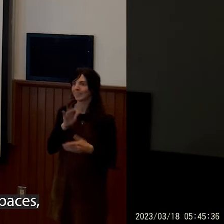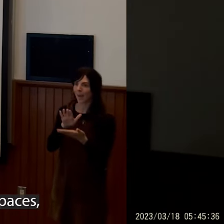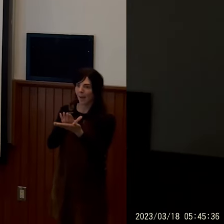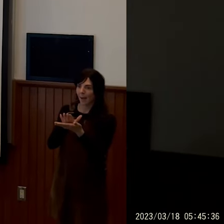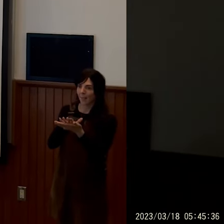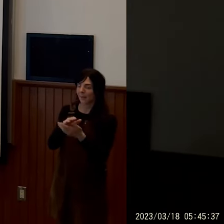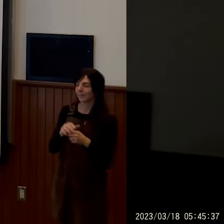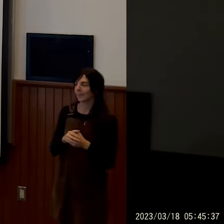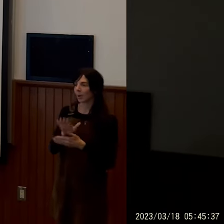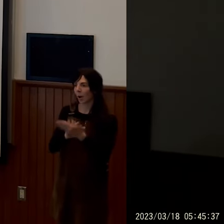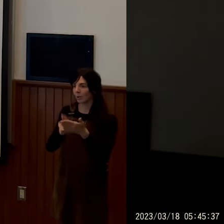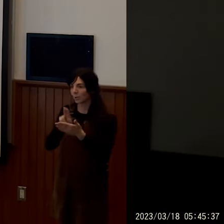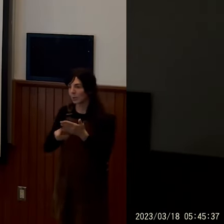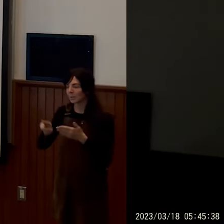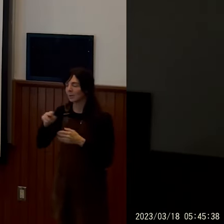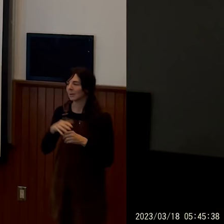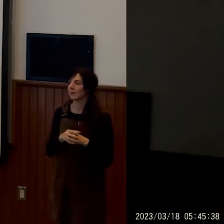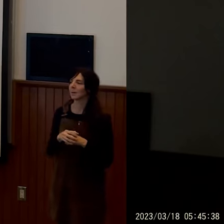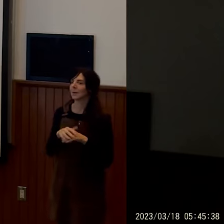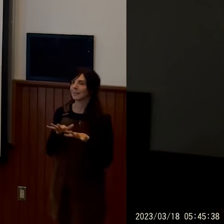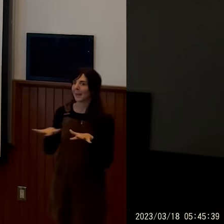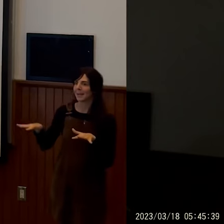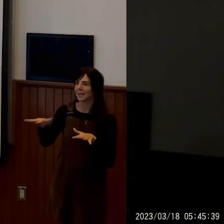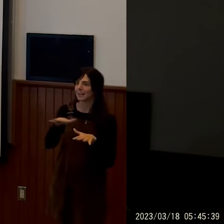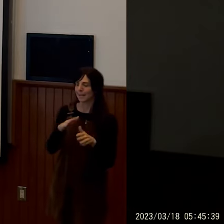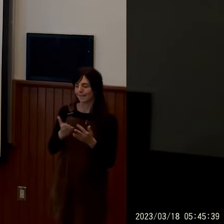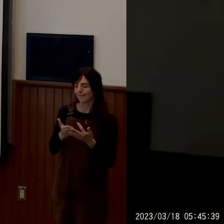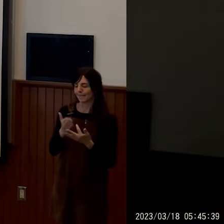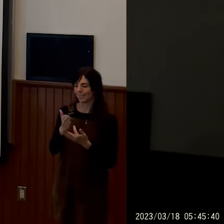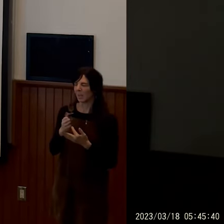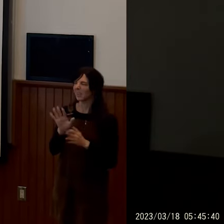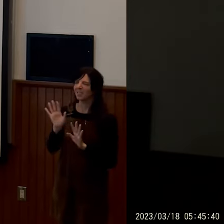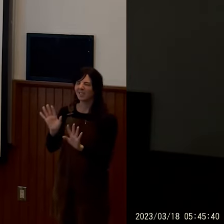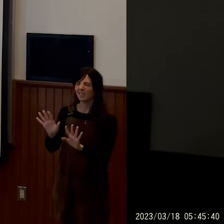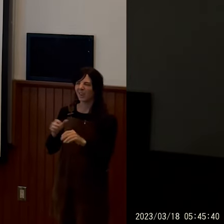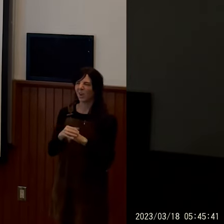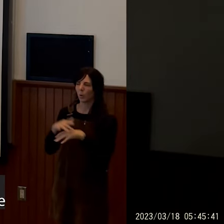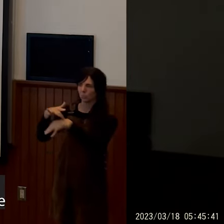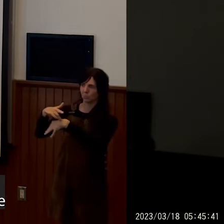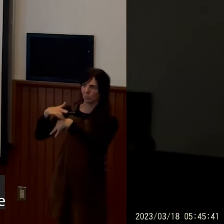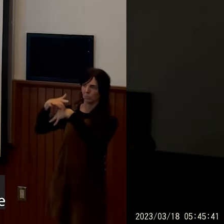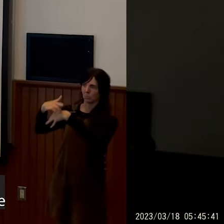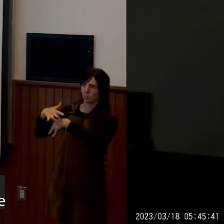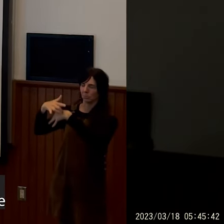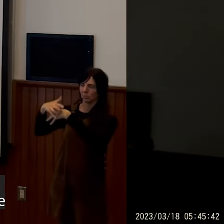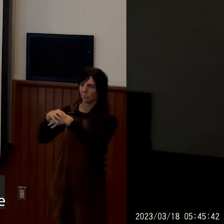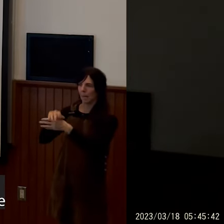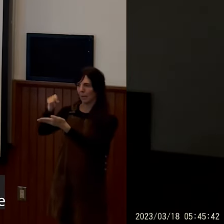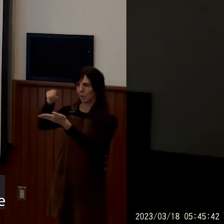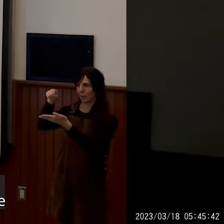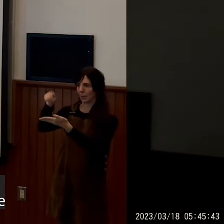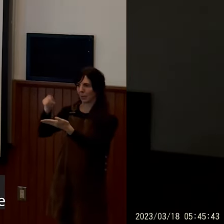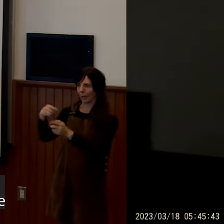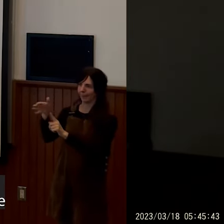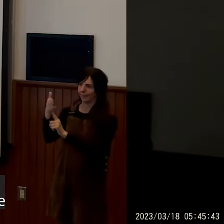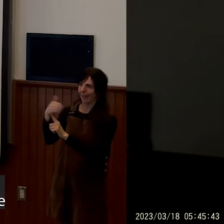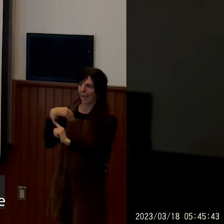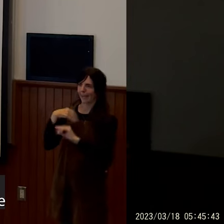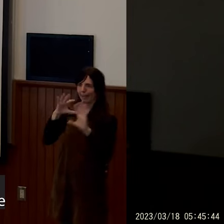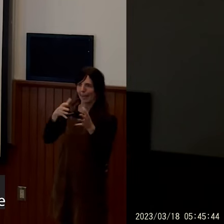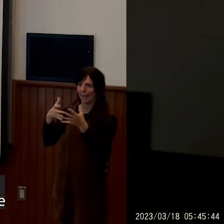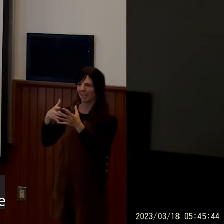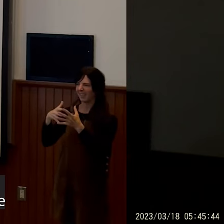spaces. And I try to, you know, shift the focus from endless obsession with categories and checkboxes and flags